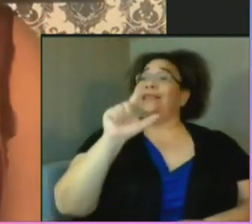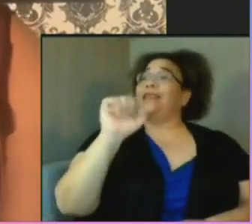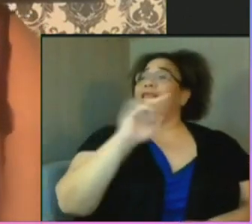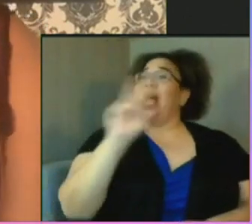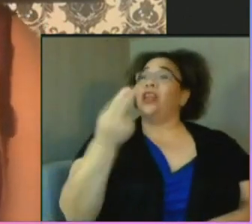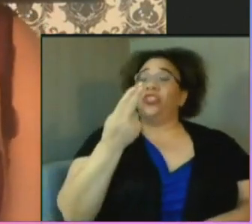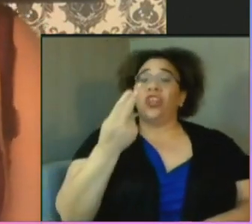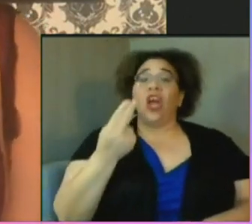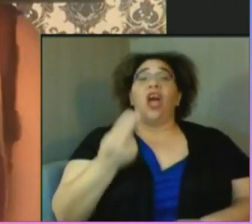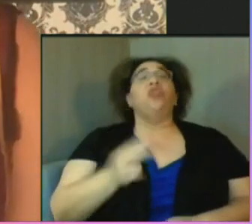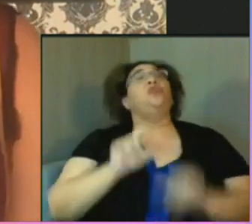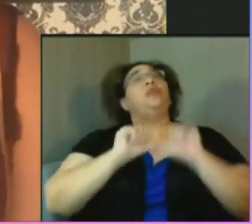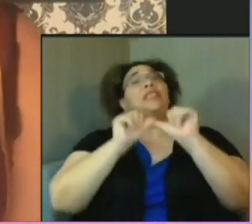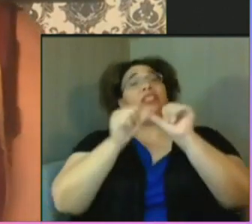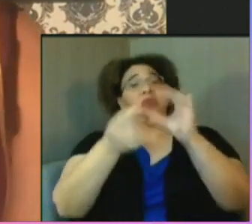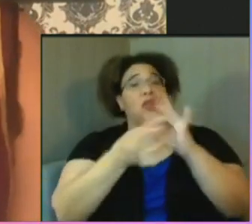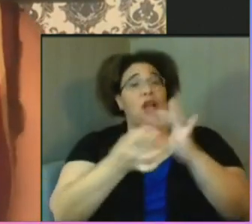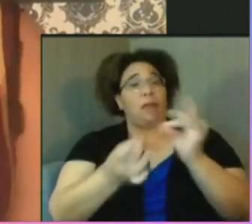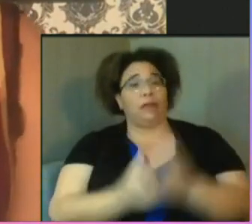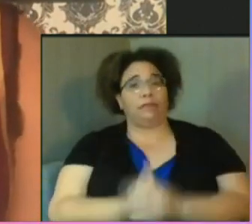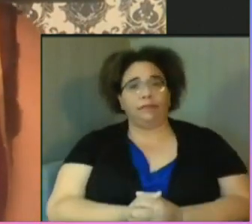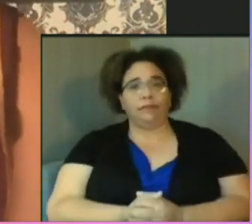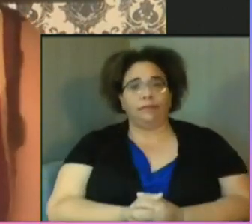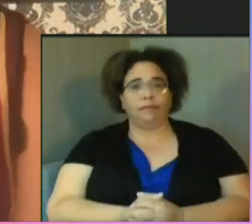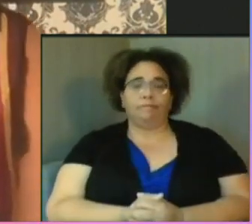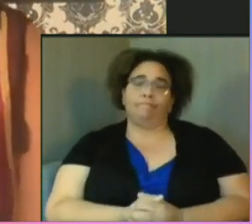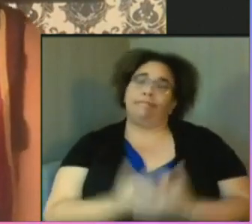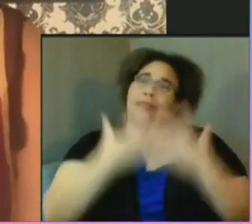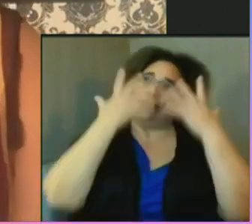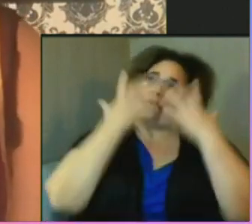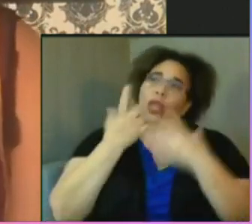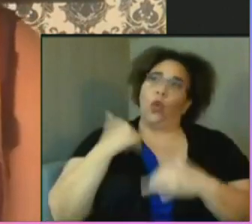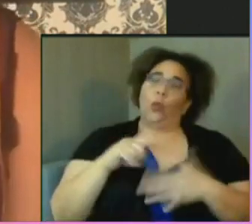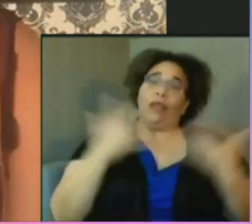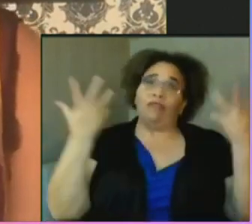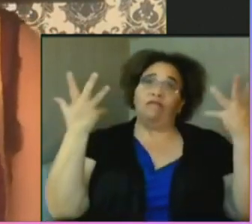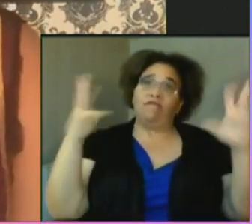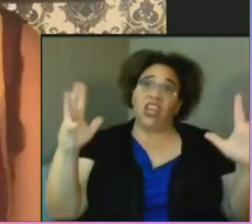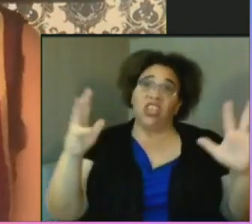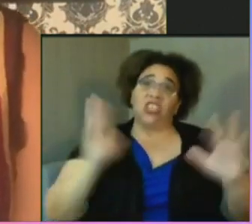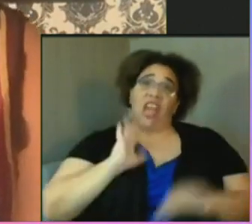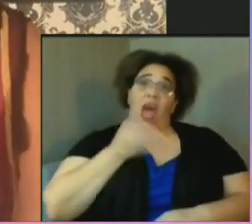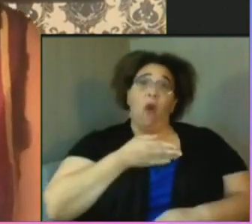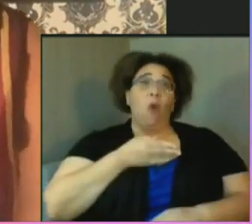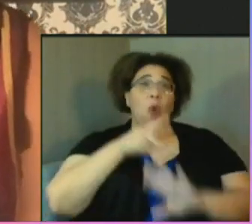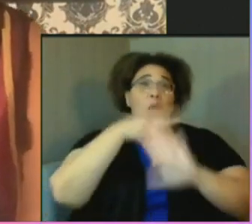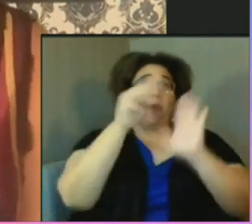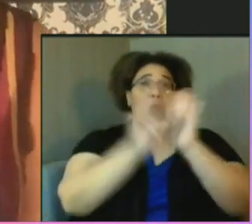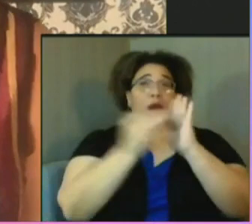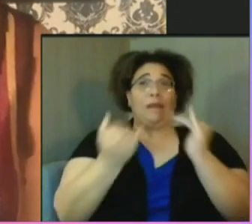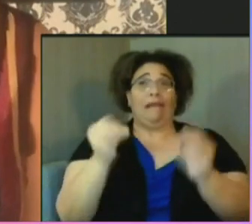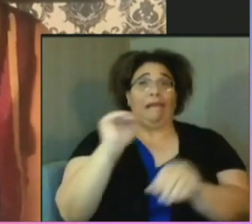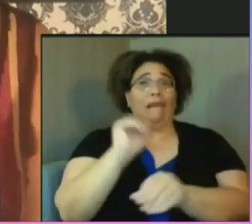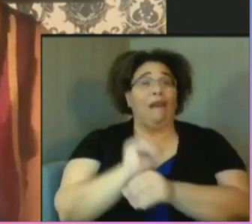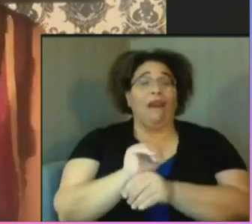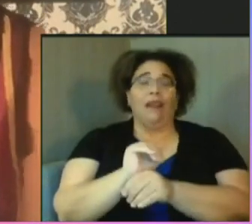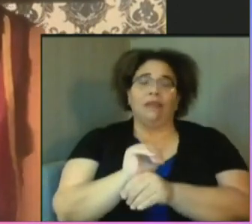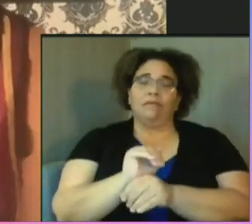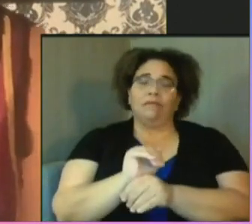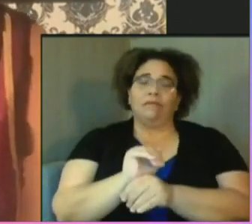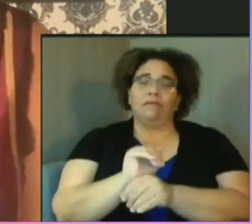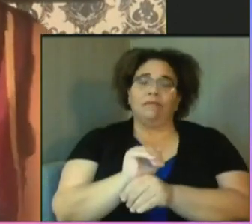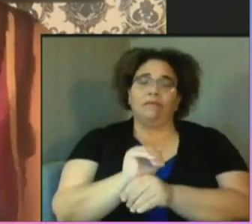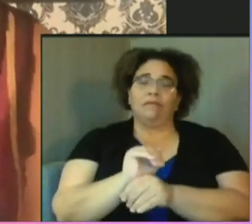continue to comment. Well, sadly, we have reached the end of our program tonight. It has meant the world for me to not only